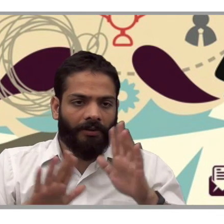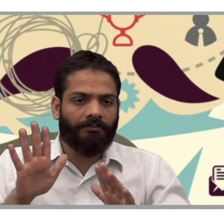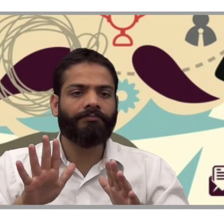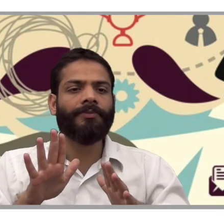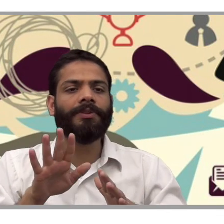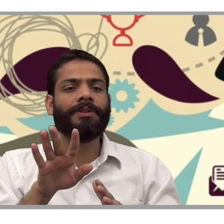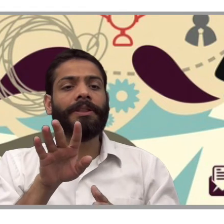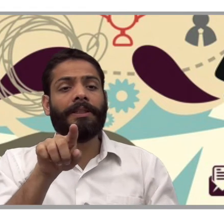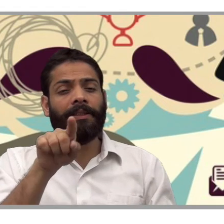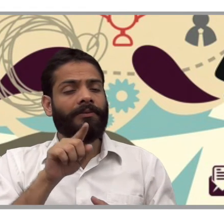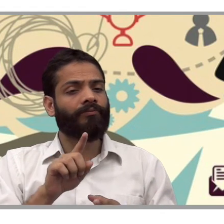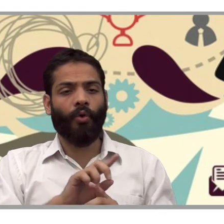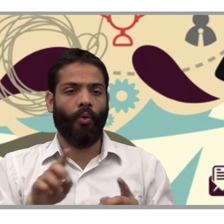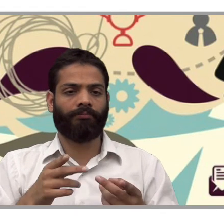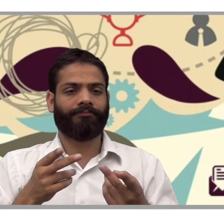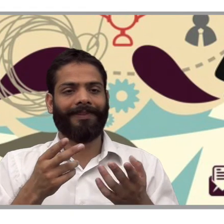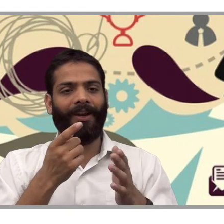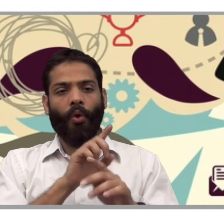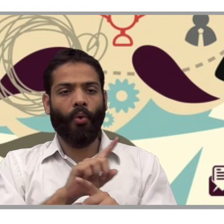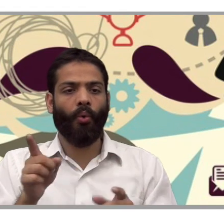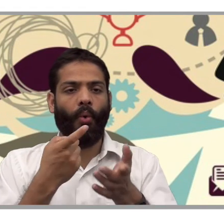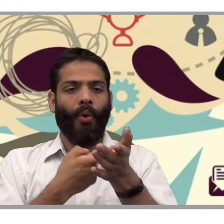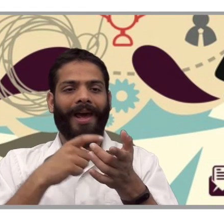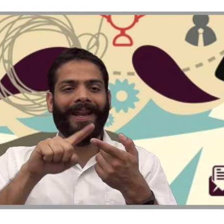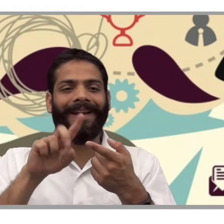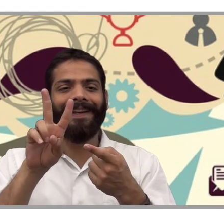with non-reversible arguments.